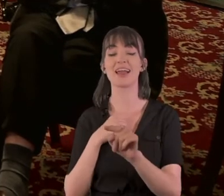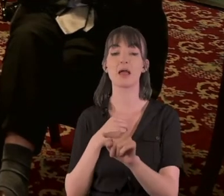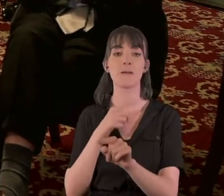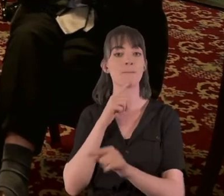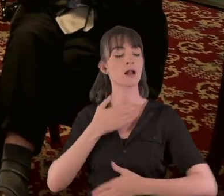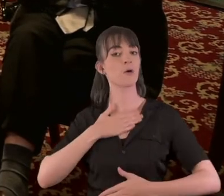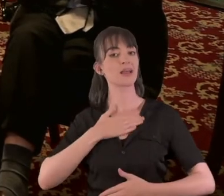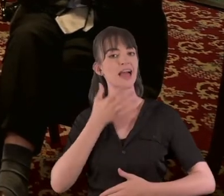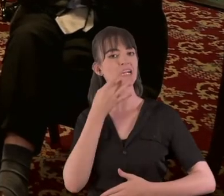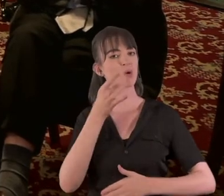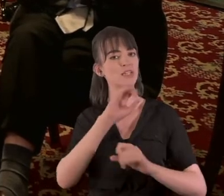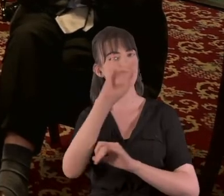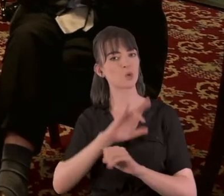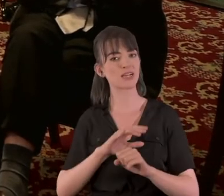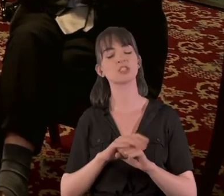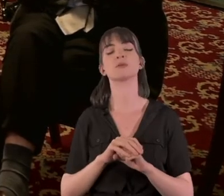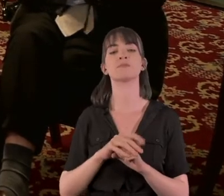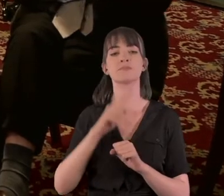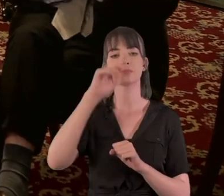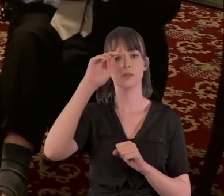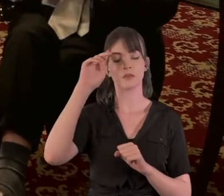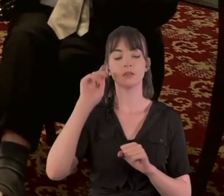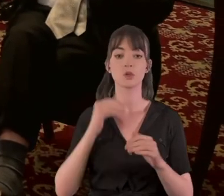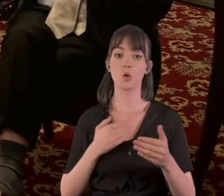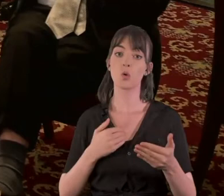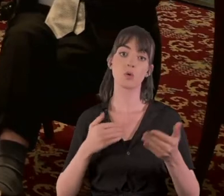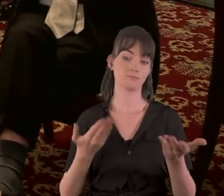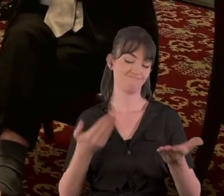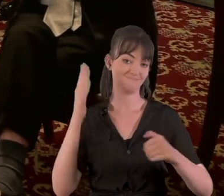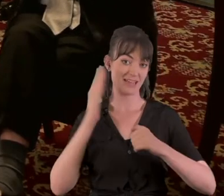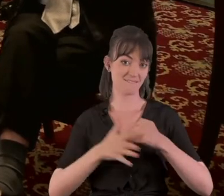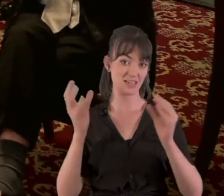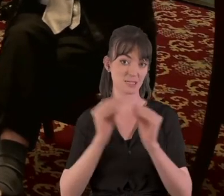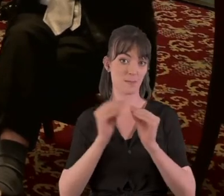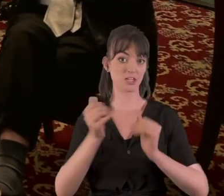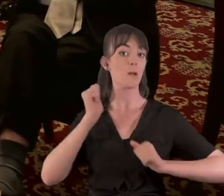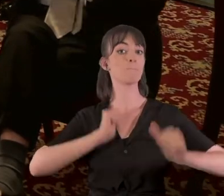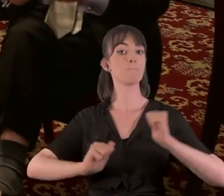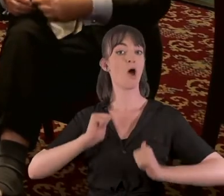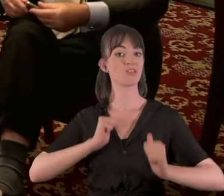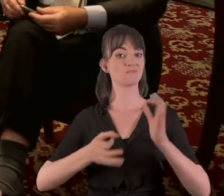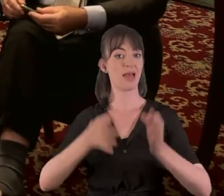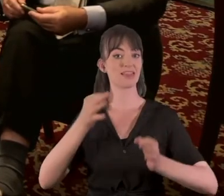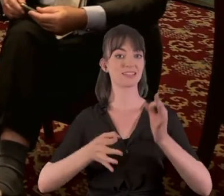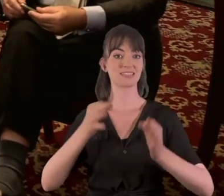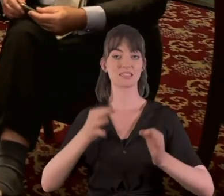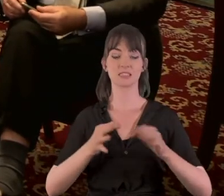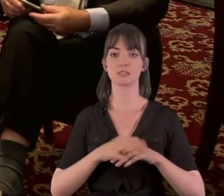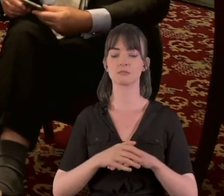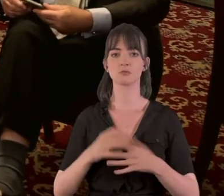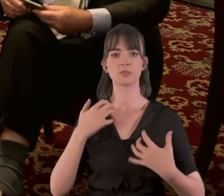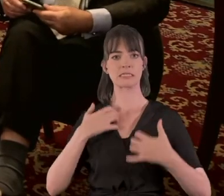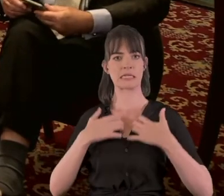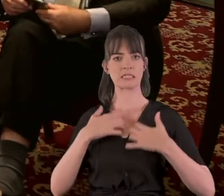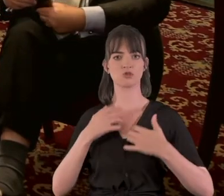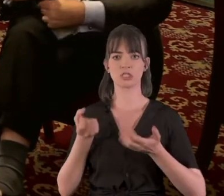ask a question about, given that we have mentioned present-day politics, what does seem remarkable about the events back